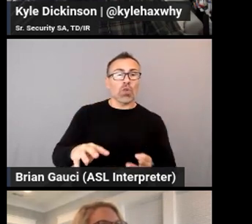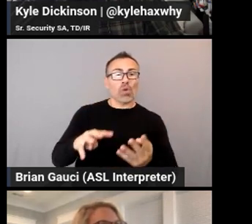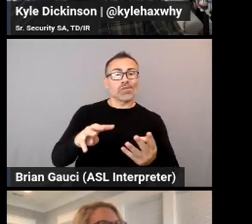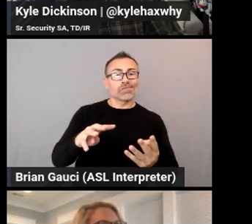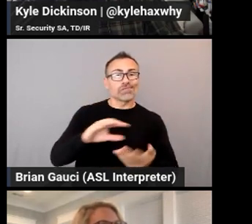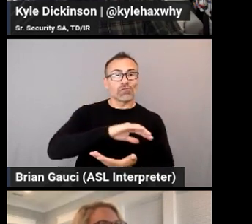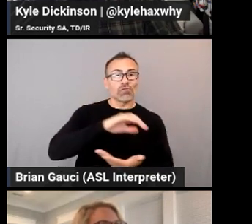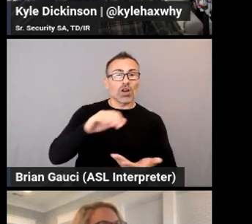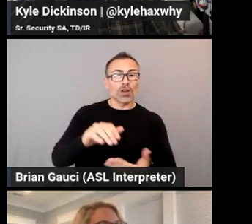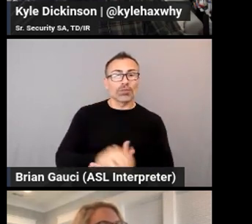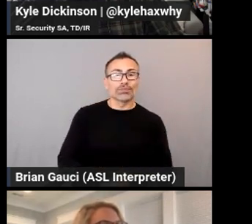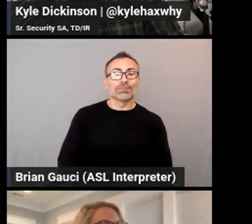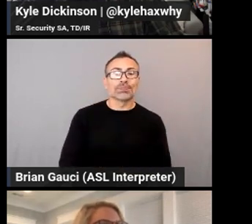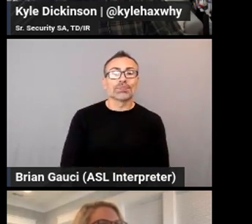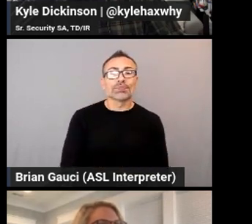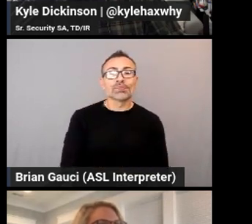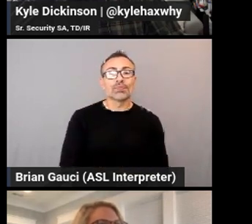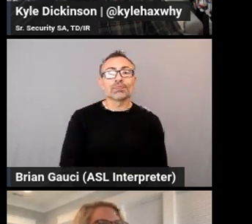so